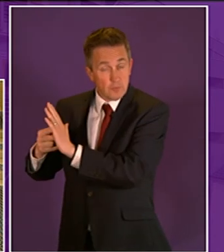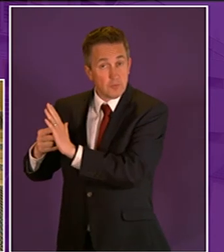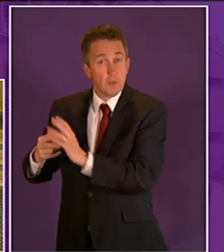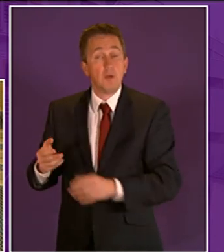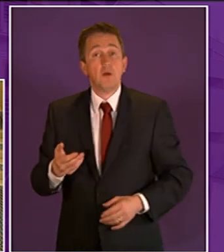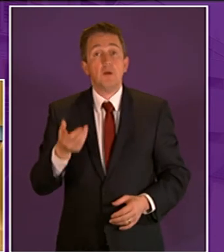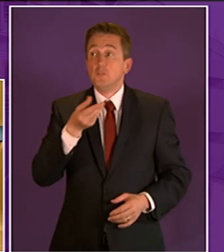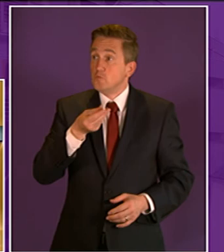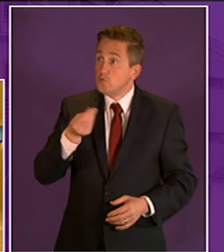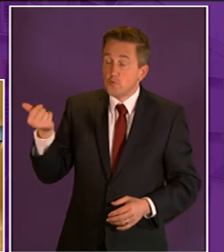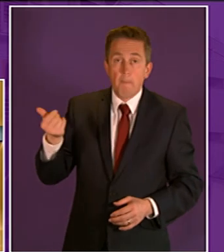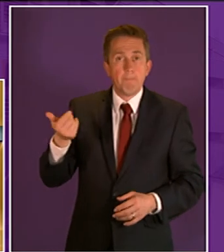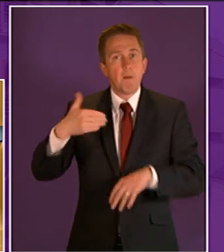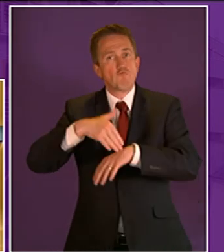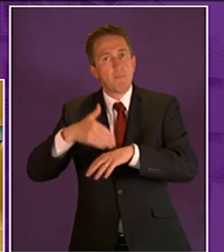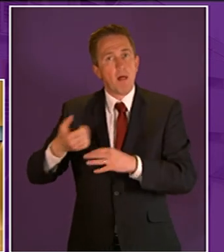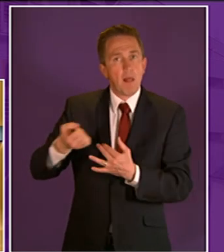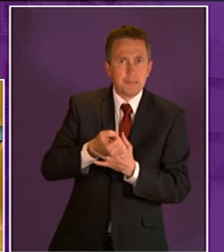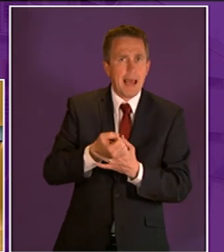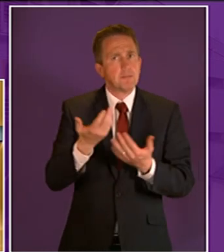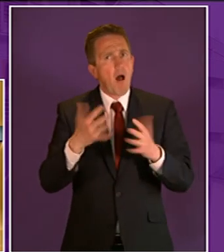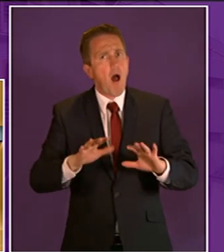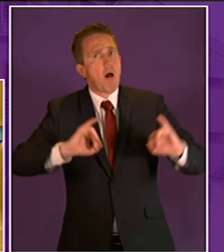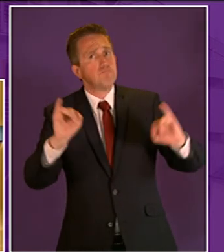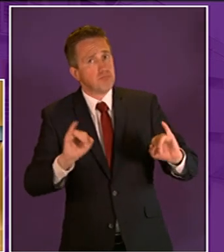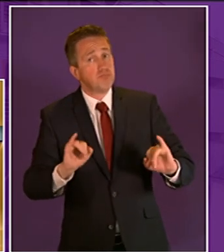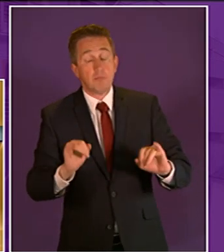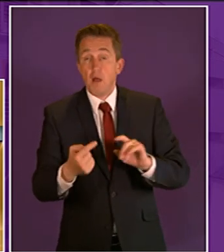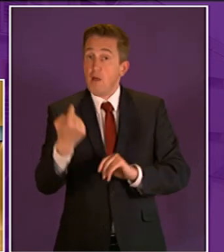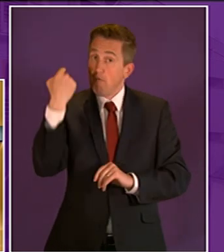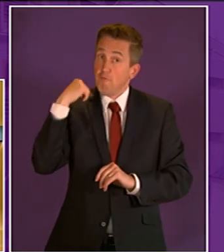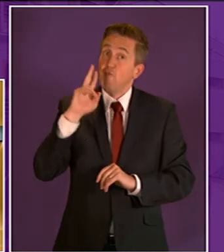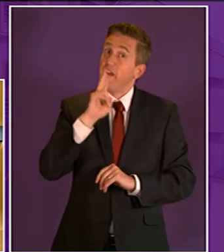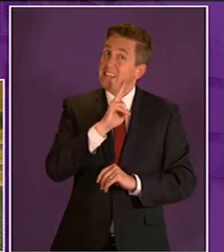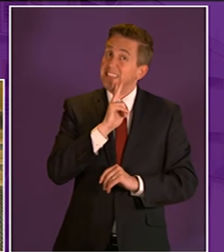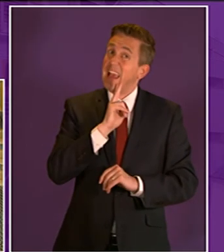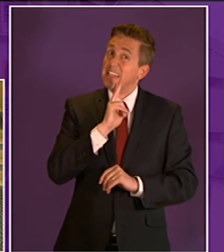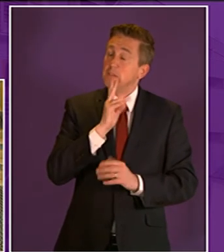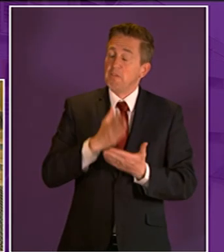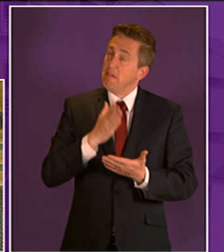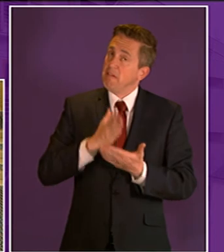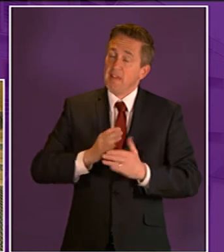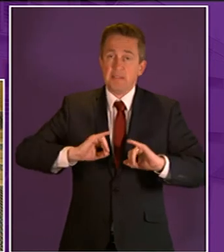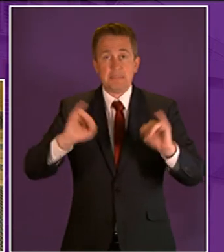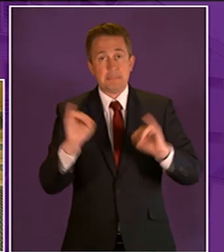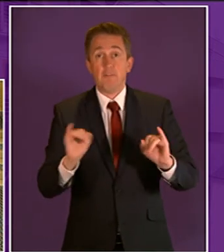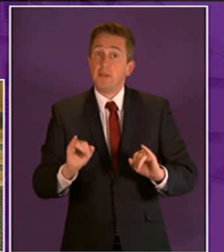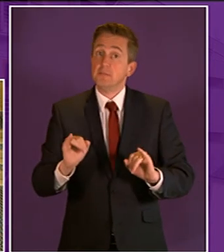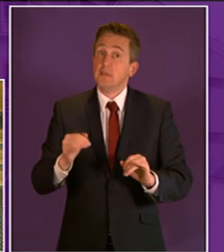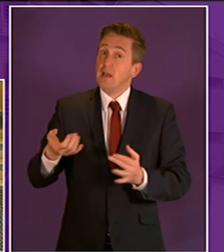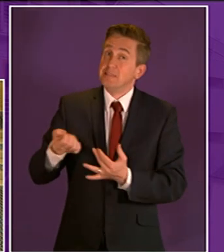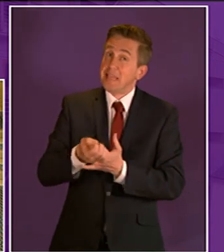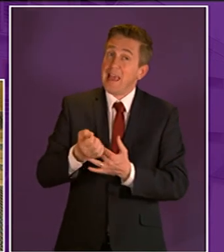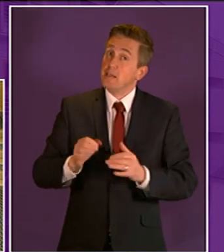Some of those are of a more serious nature than others, and obviously what we saw on Friday was a very, very serious nature, a global